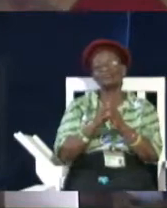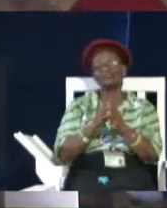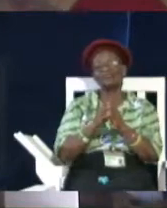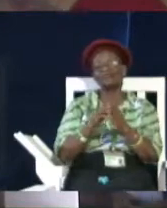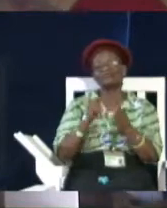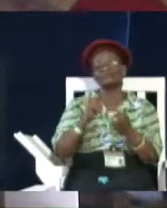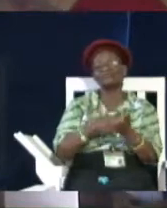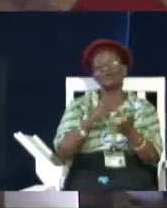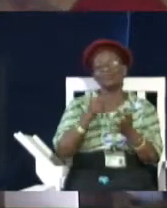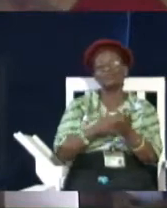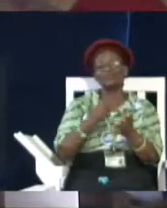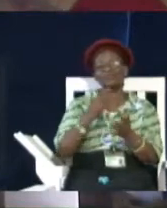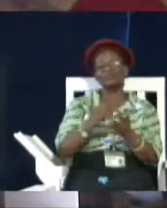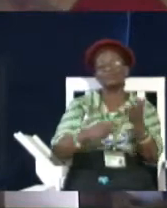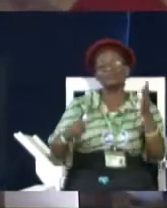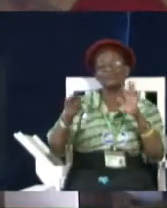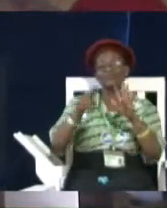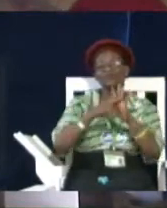double portion,